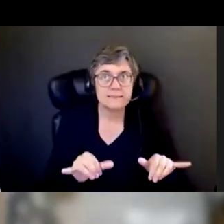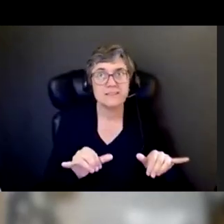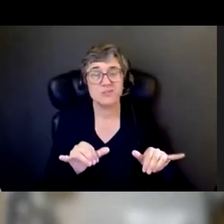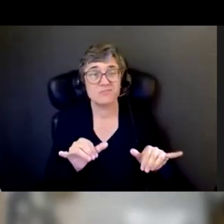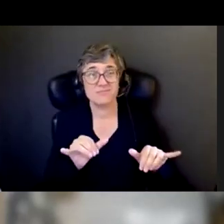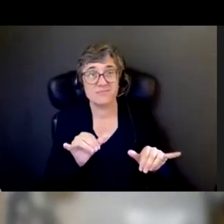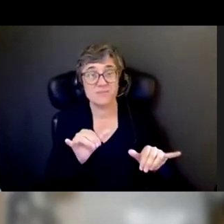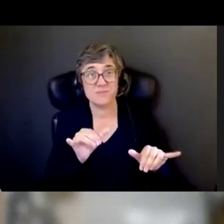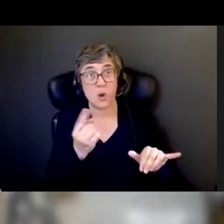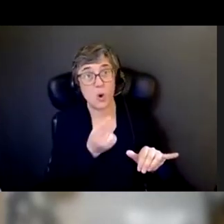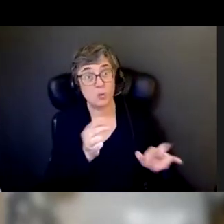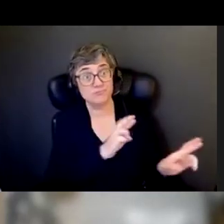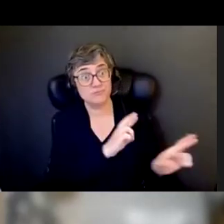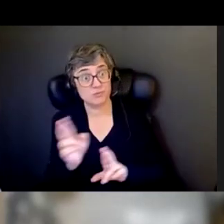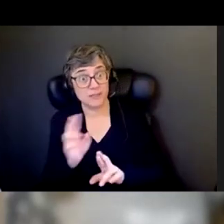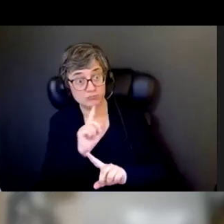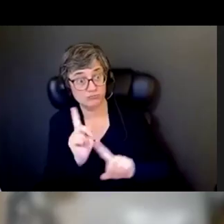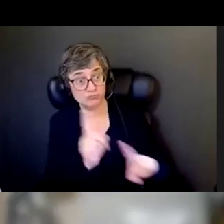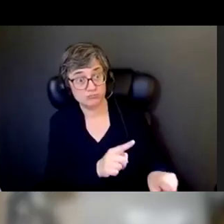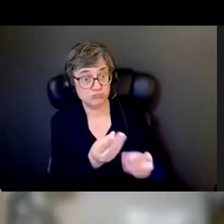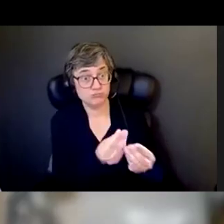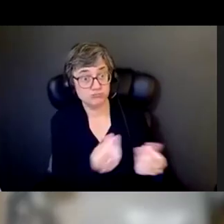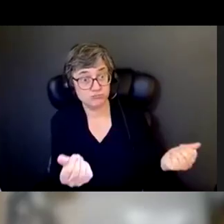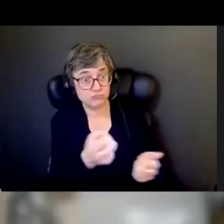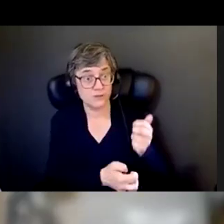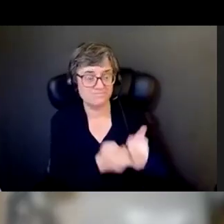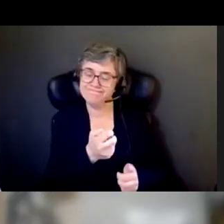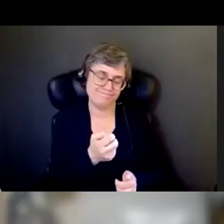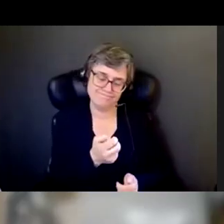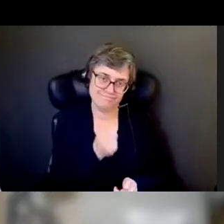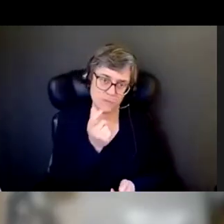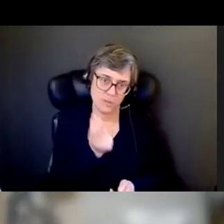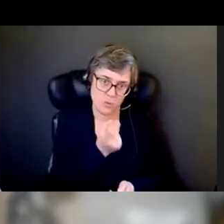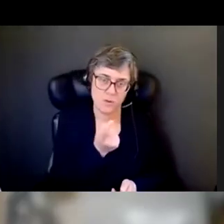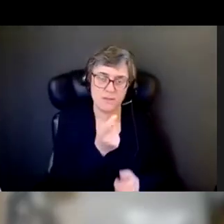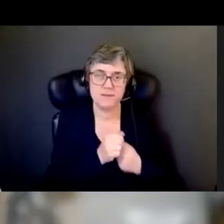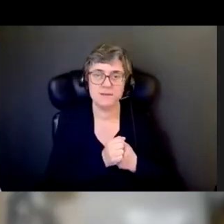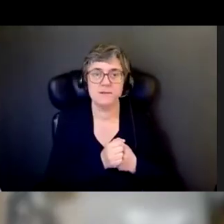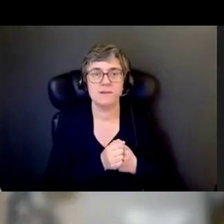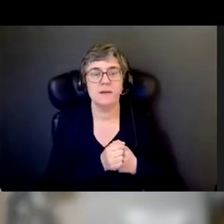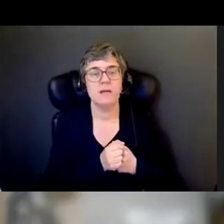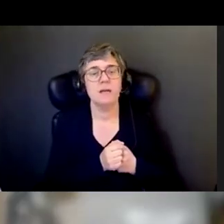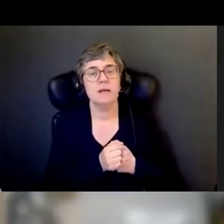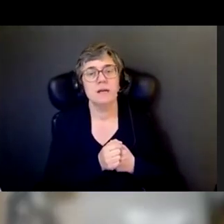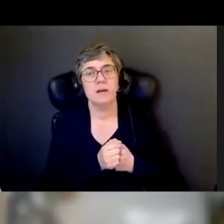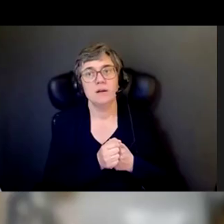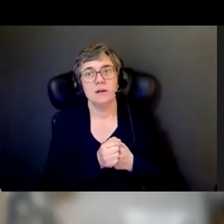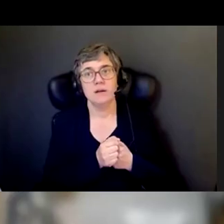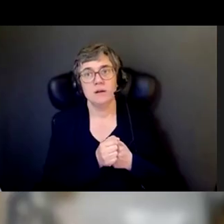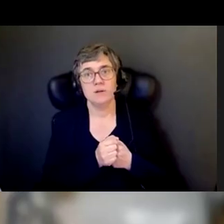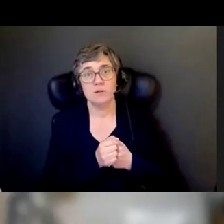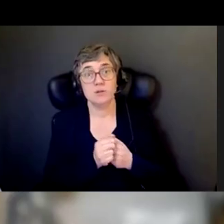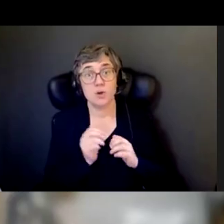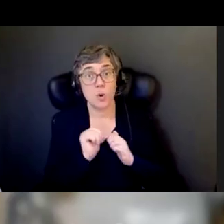equipped to respond. So we'll cover all of this together. And just to give everyone an idea of how we're going to go